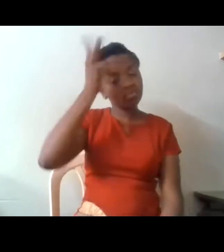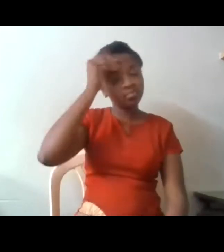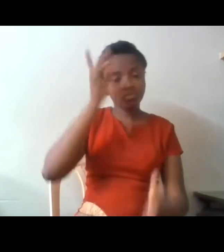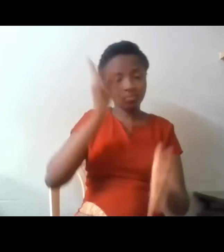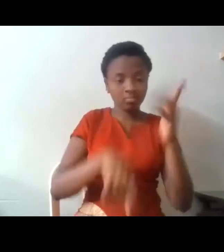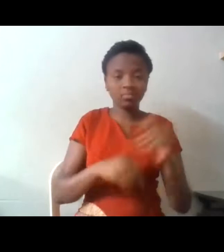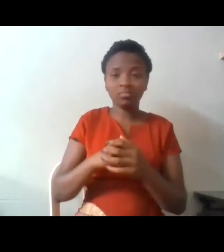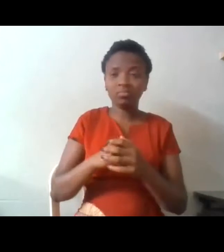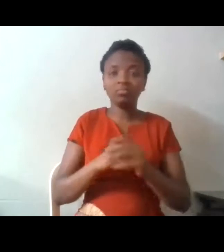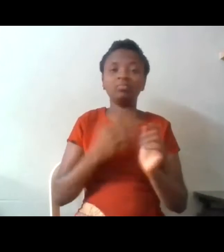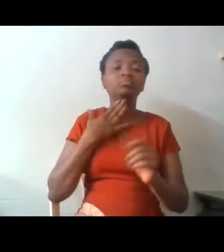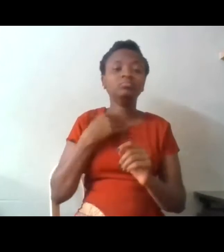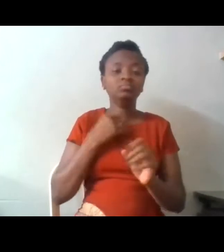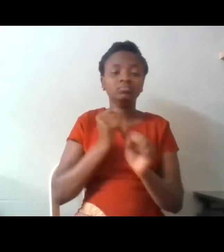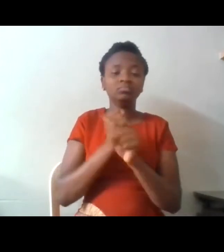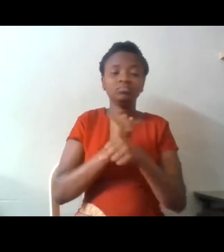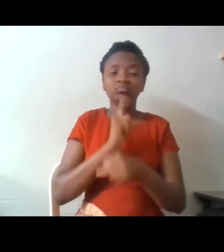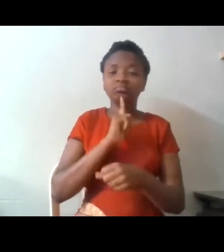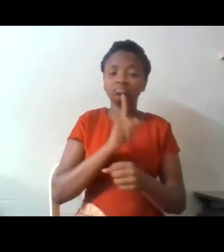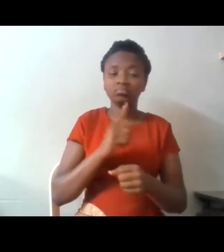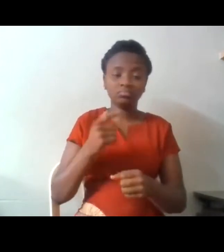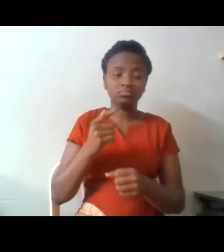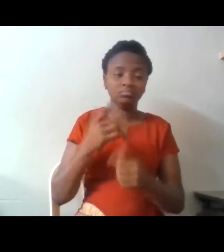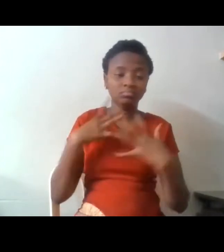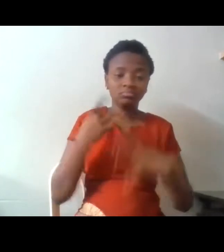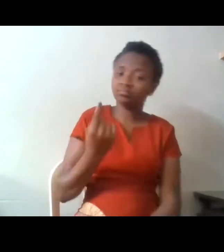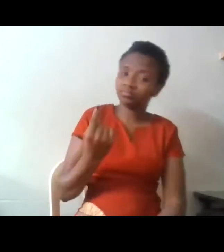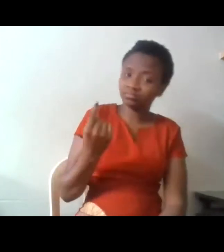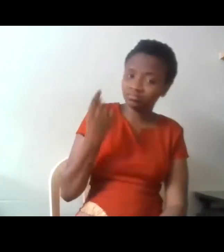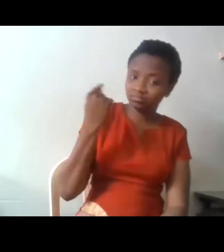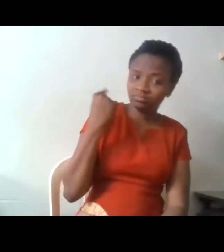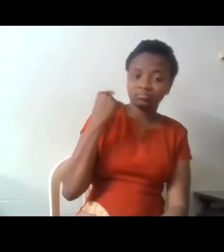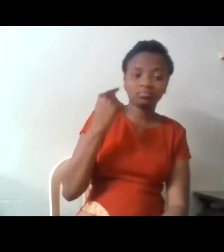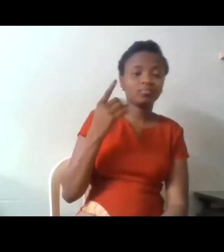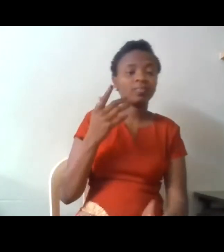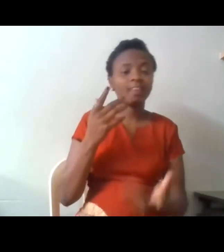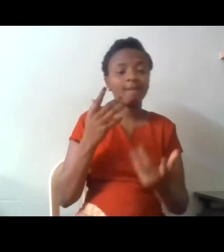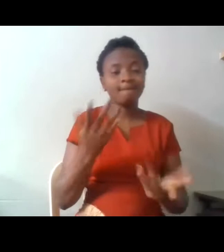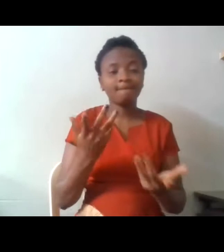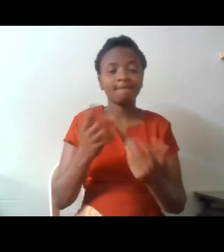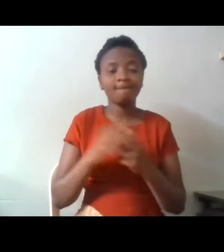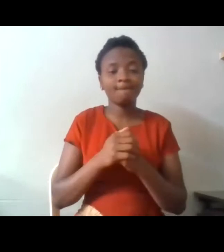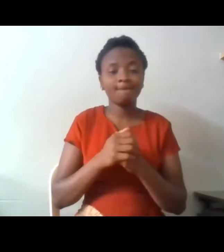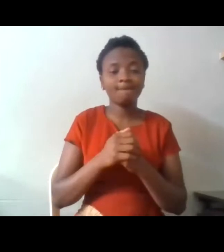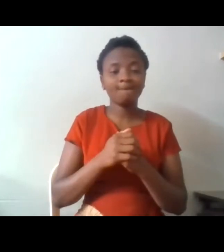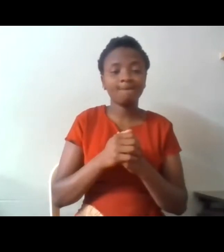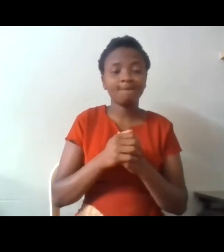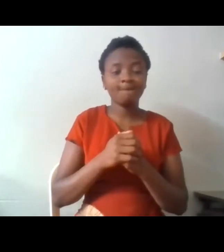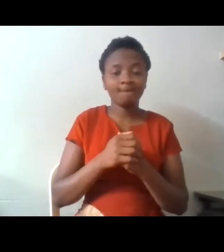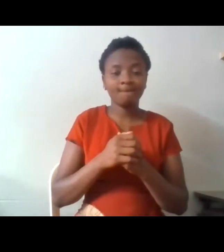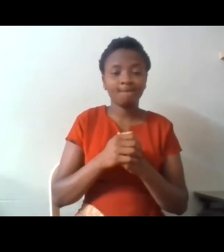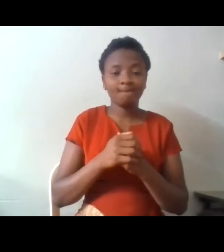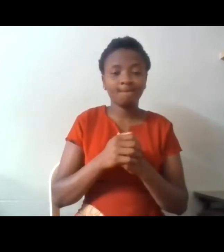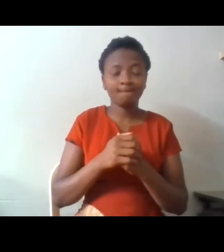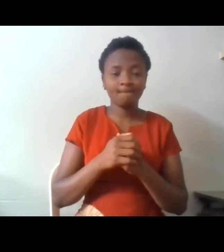those furthest behind. So key to program design is ensuring a comprehensive analysis